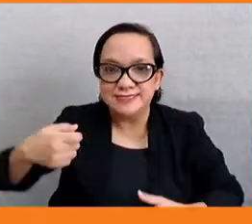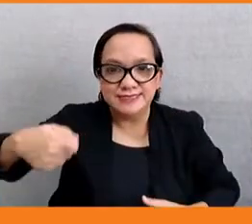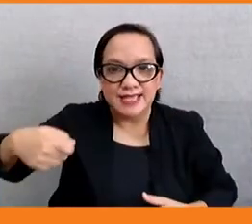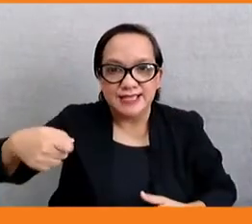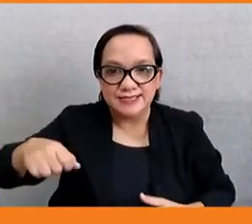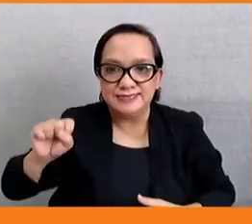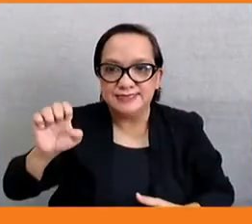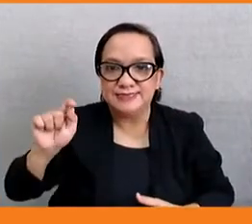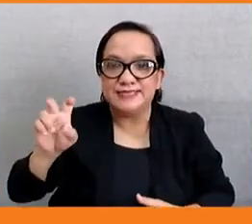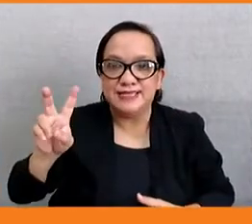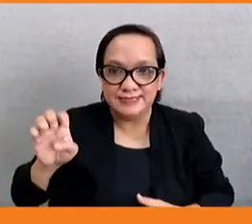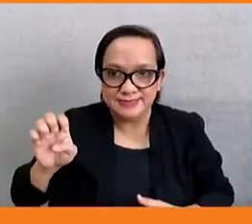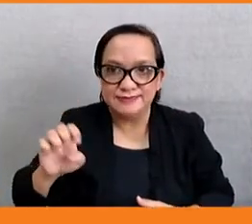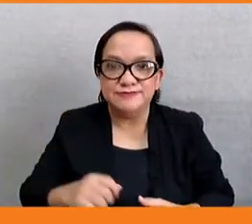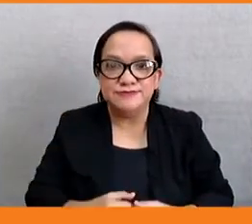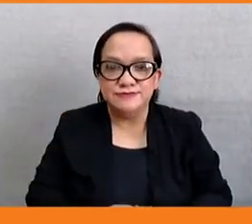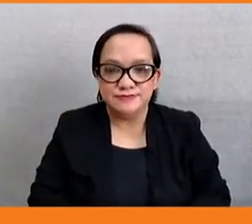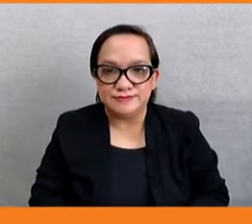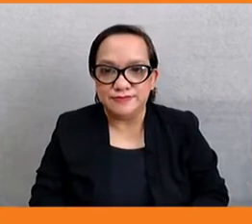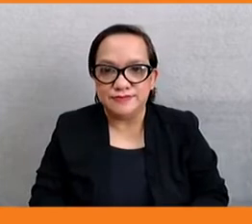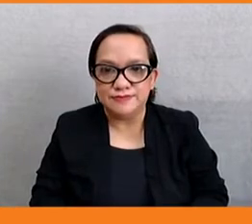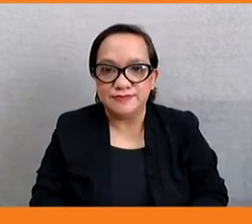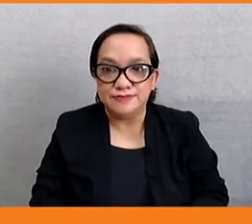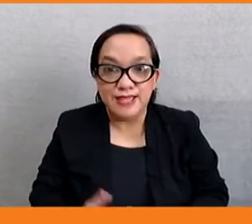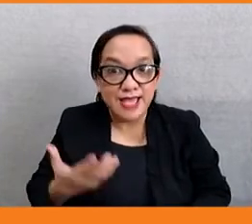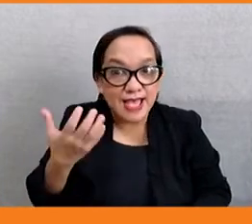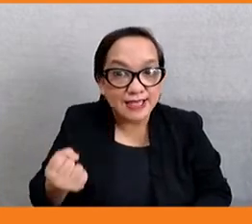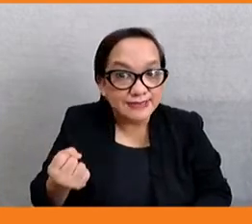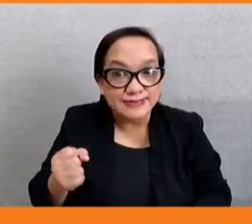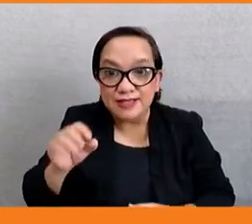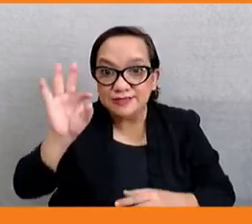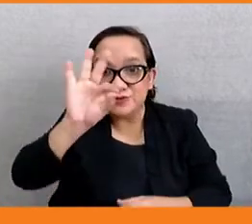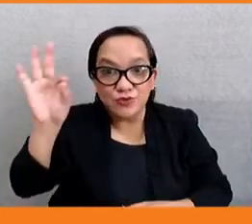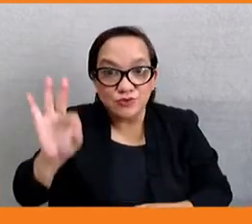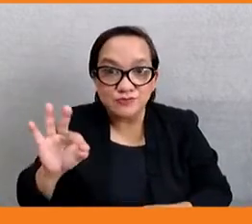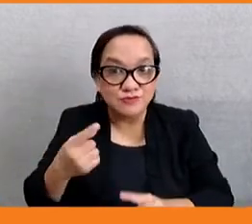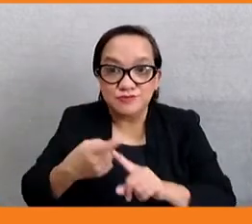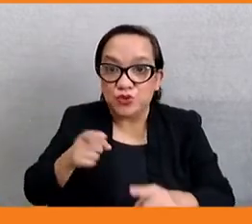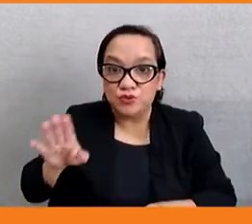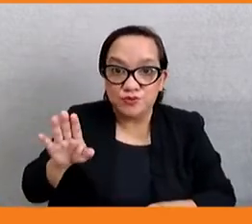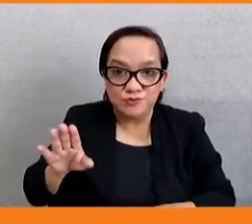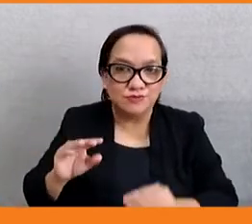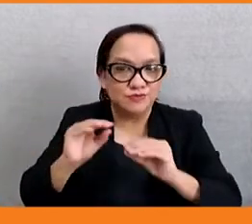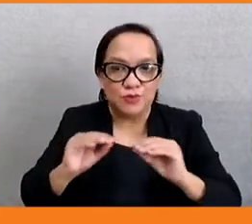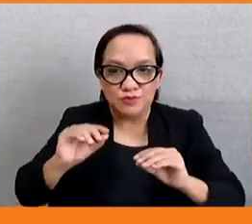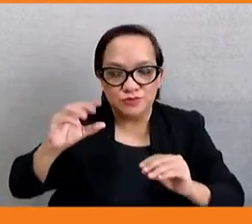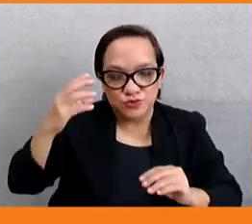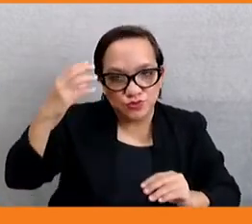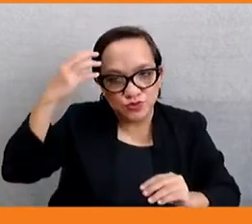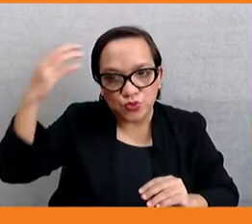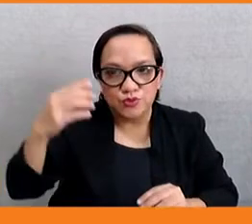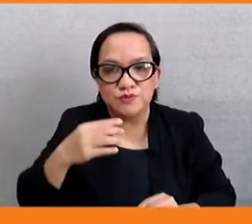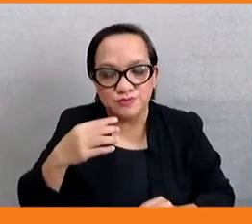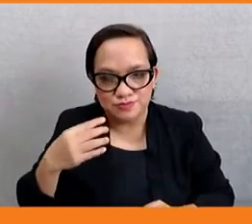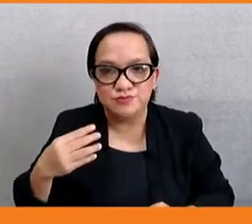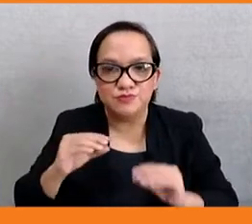we have is from Mr. Chad Dodson of the NGO Foundation Earth, based in the United States. And Chad asks, what is the